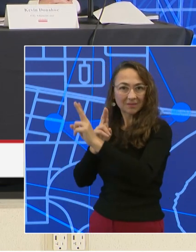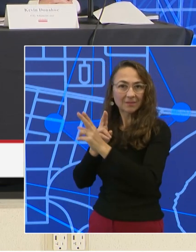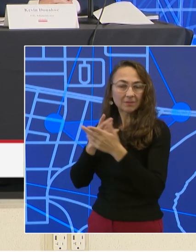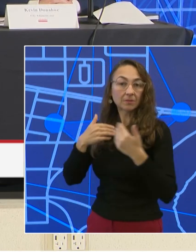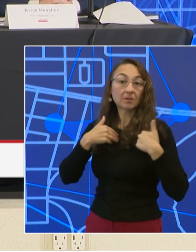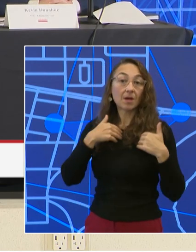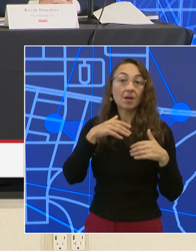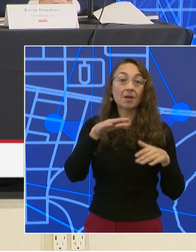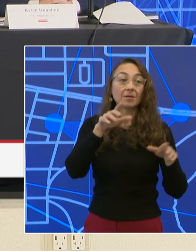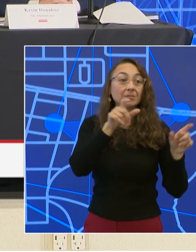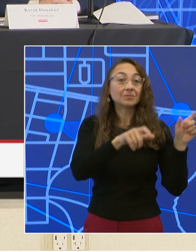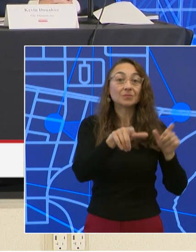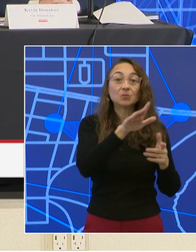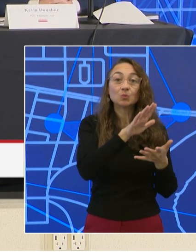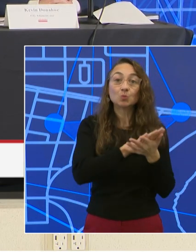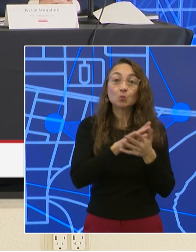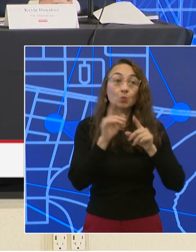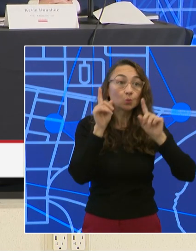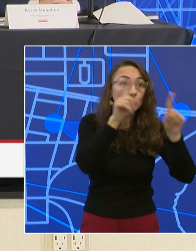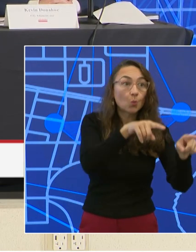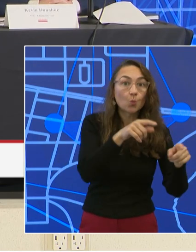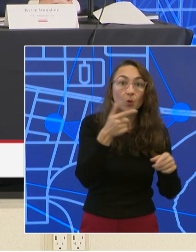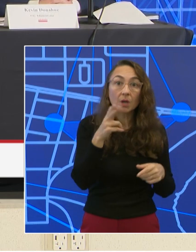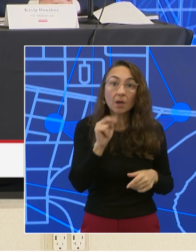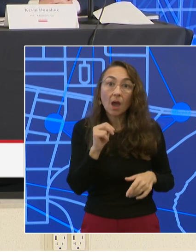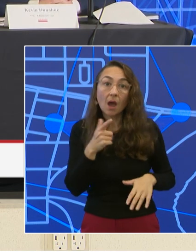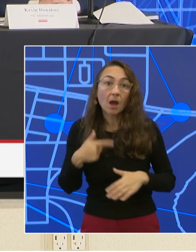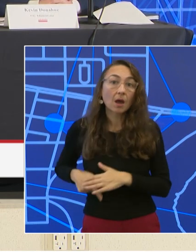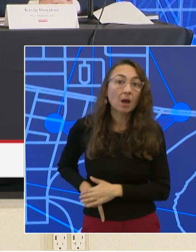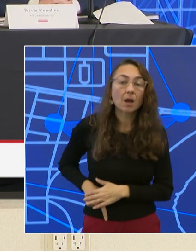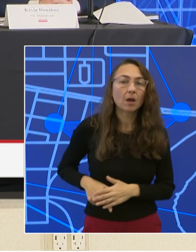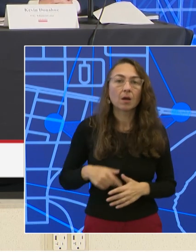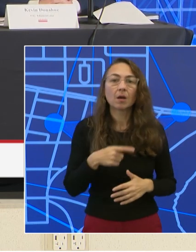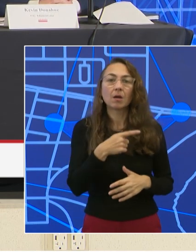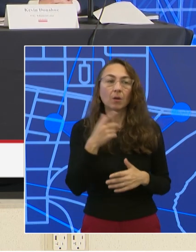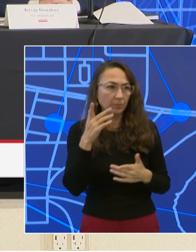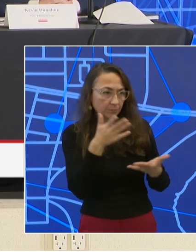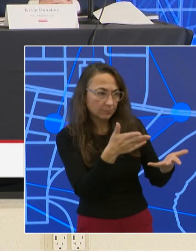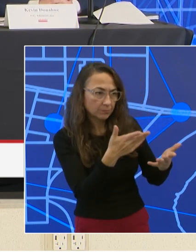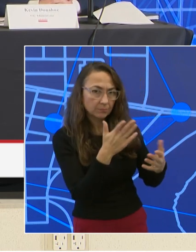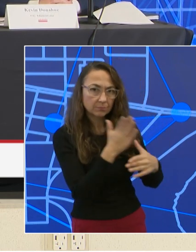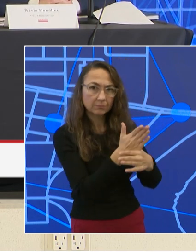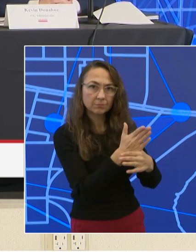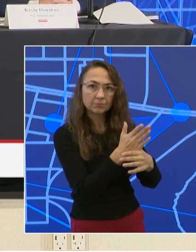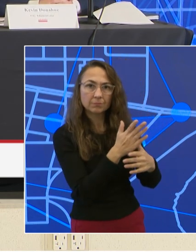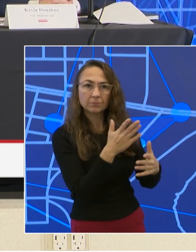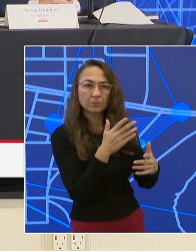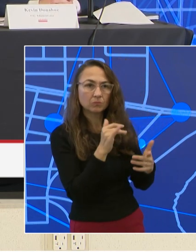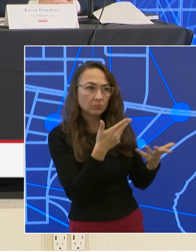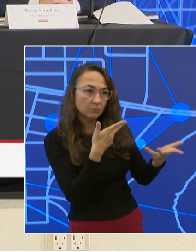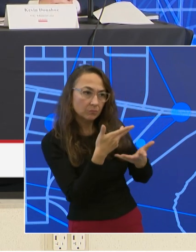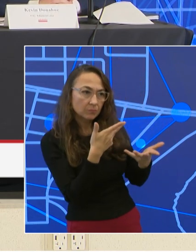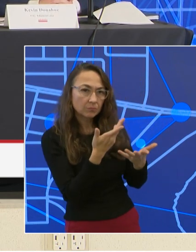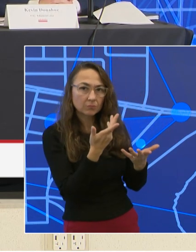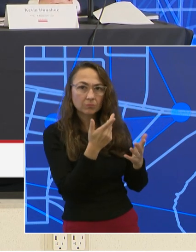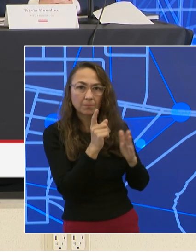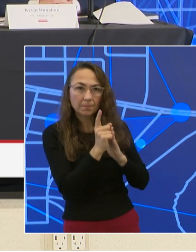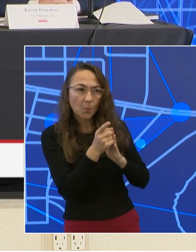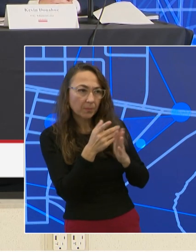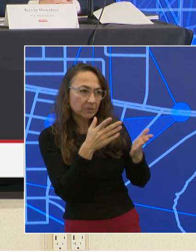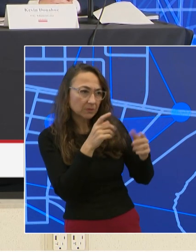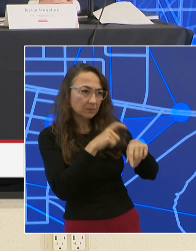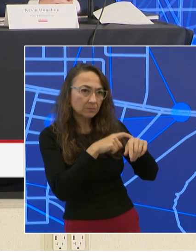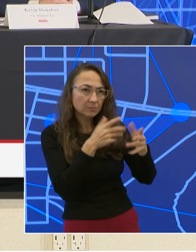and we're able to disrupt some of that behavior. We're able to engage in mediation, if you will, with some of our parents, and I